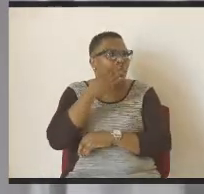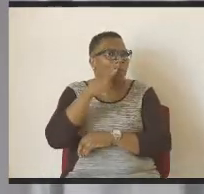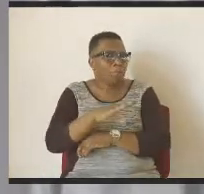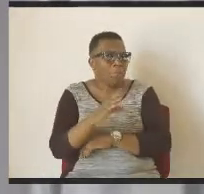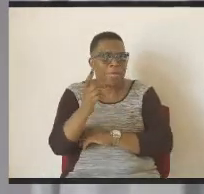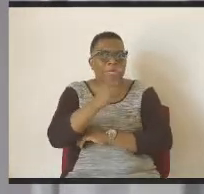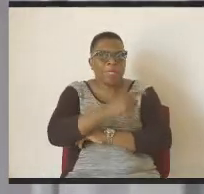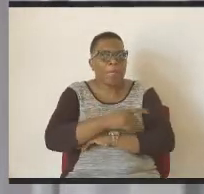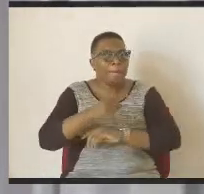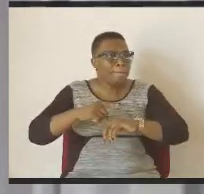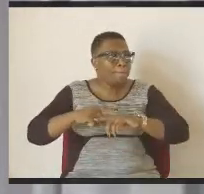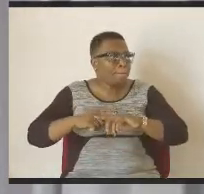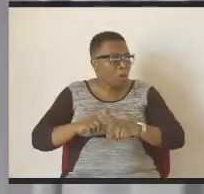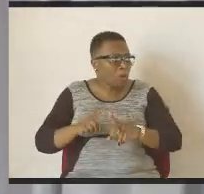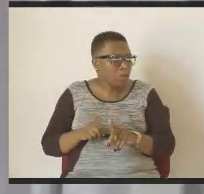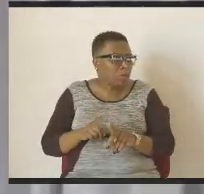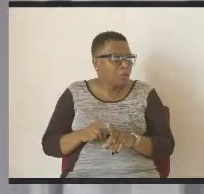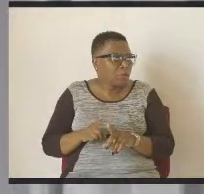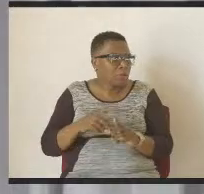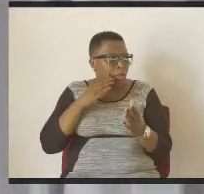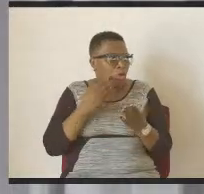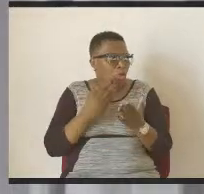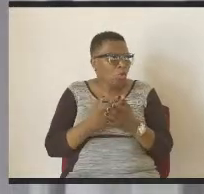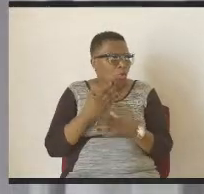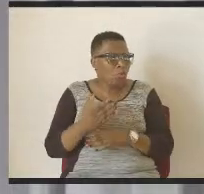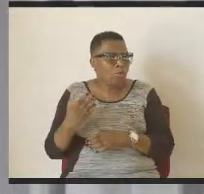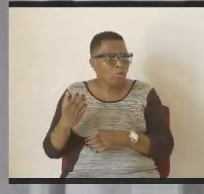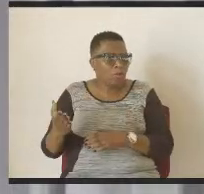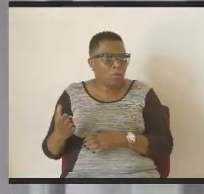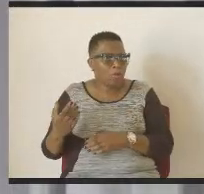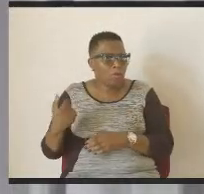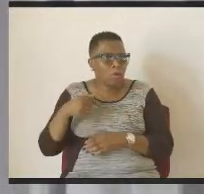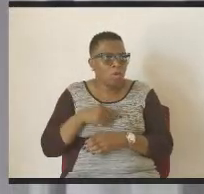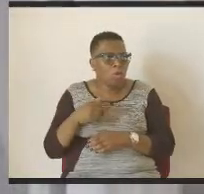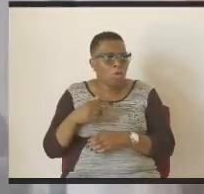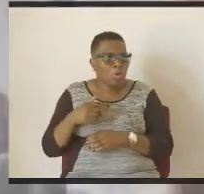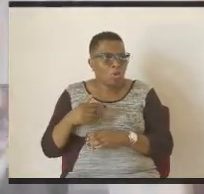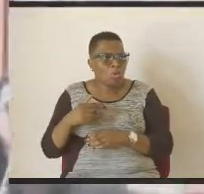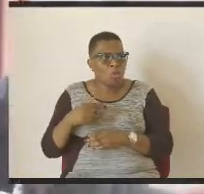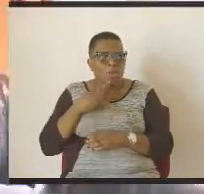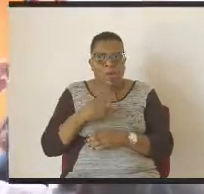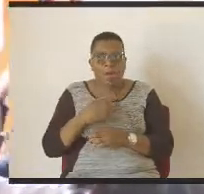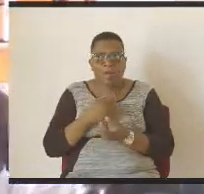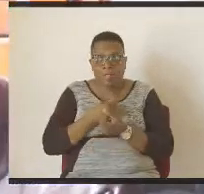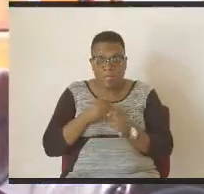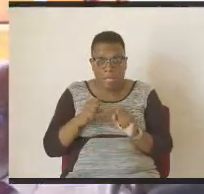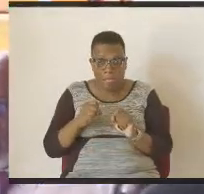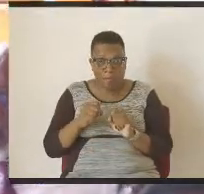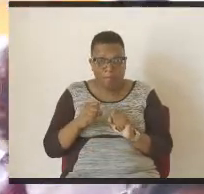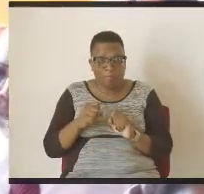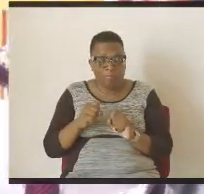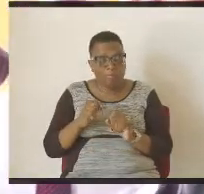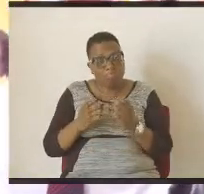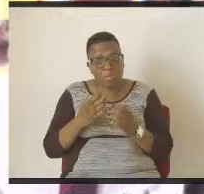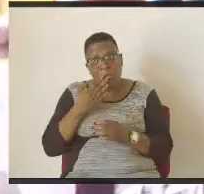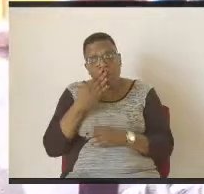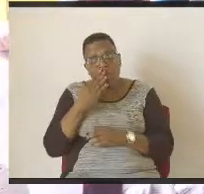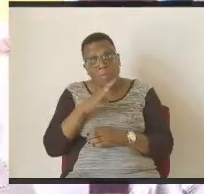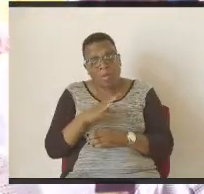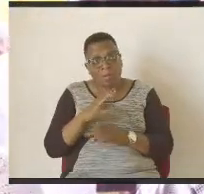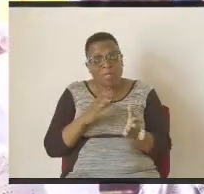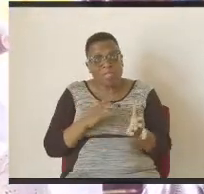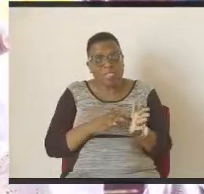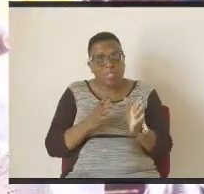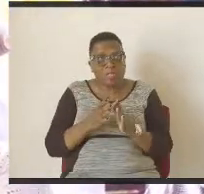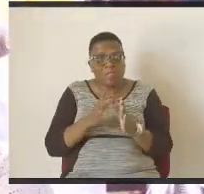but the good thing about it is that we have been saved. Maybe bad because Jesus had to